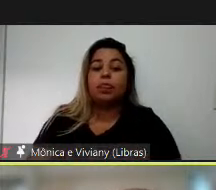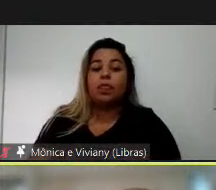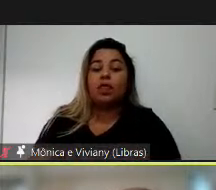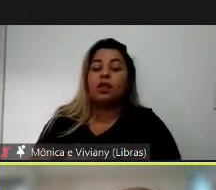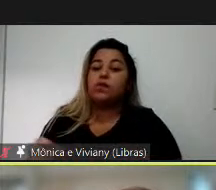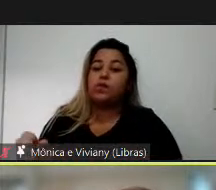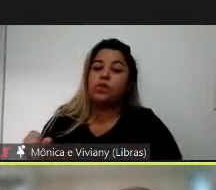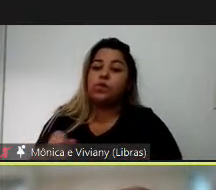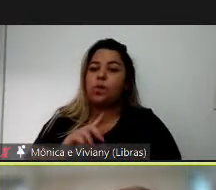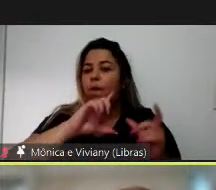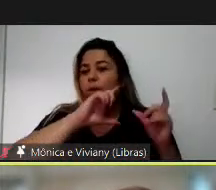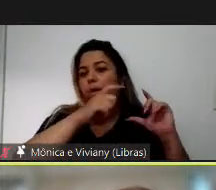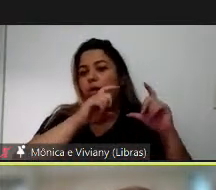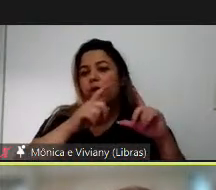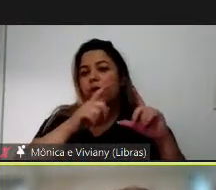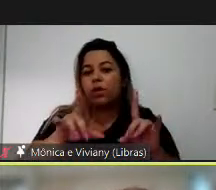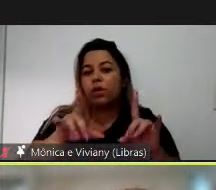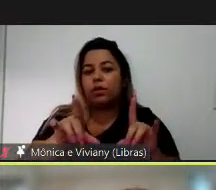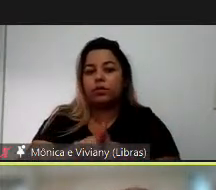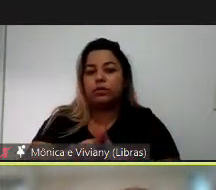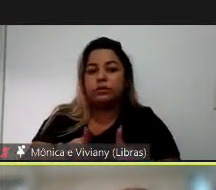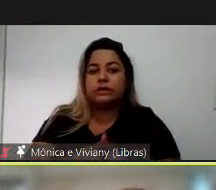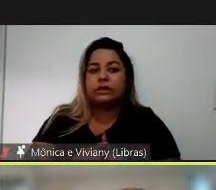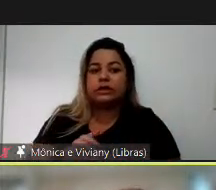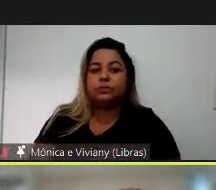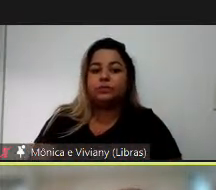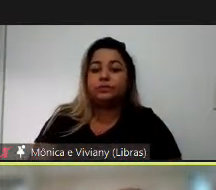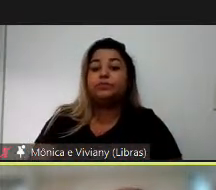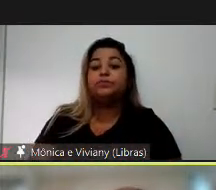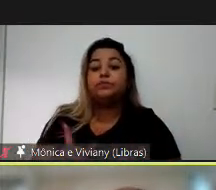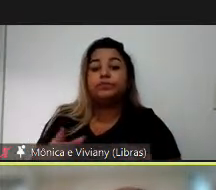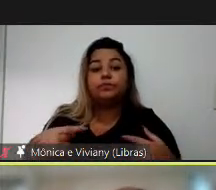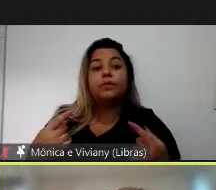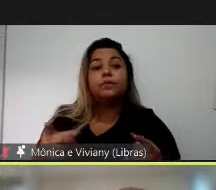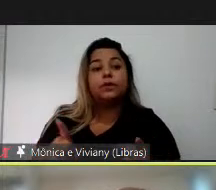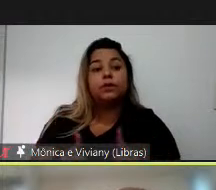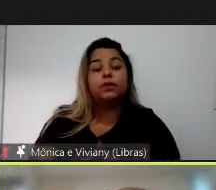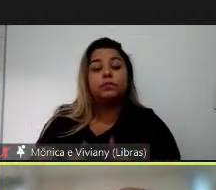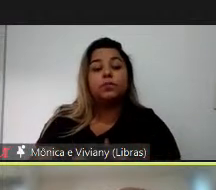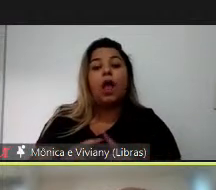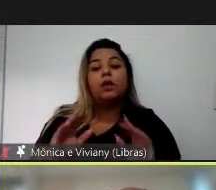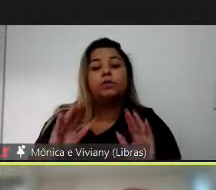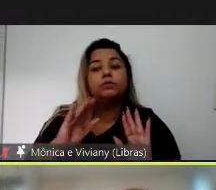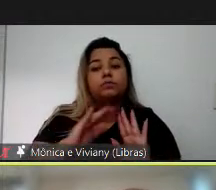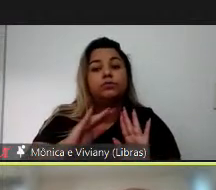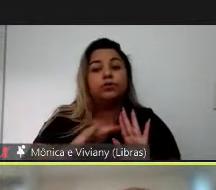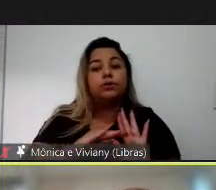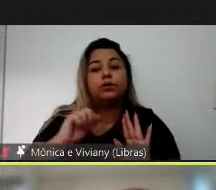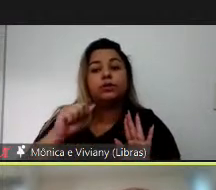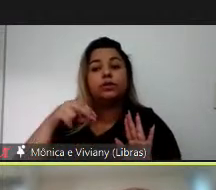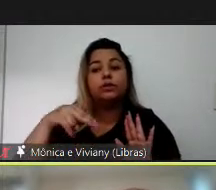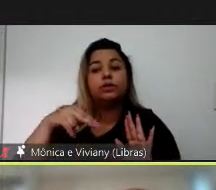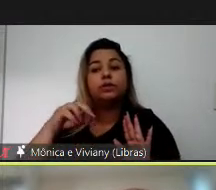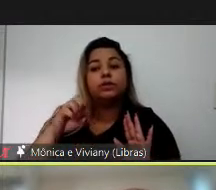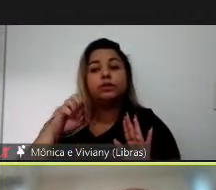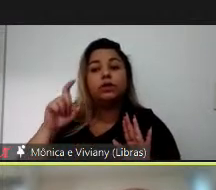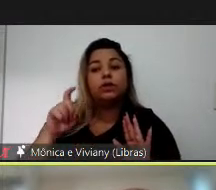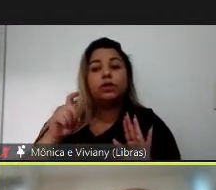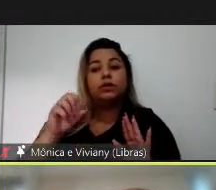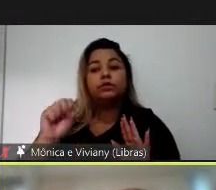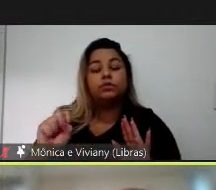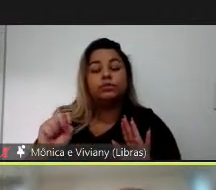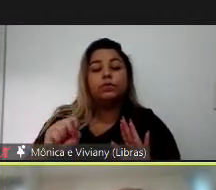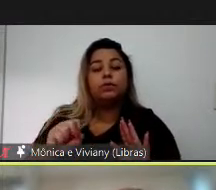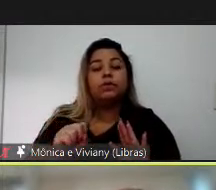in the streets, for traditional communities also. And then we have many annexes to support